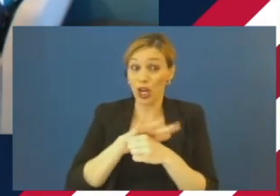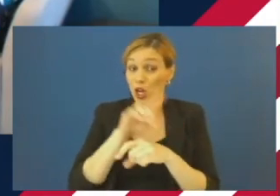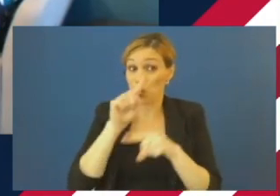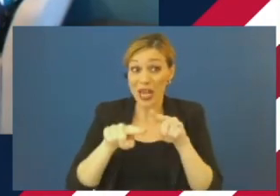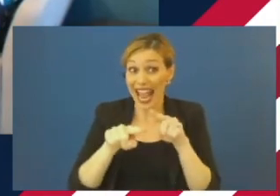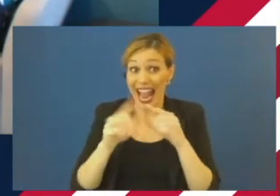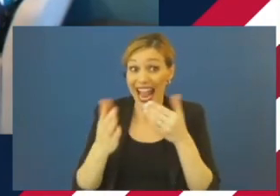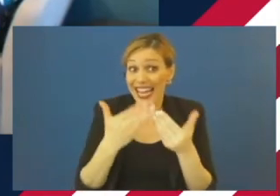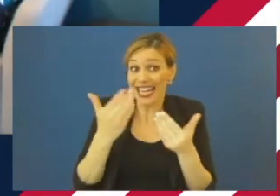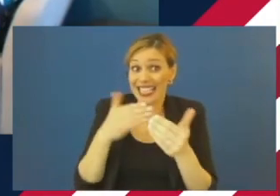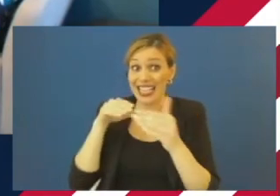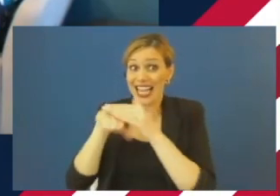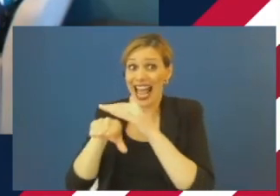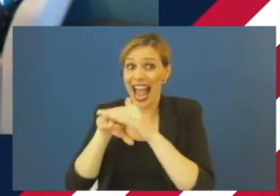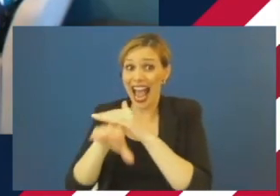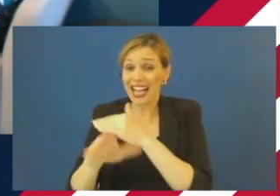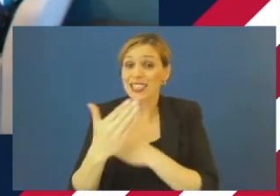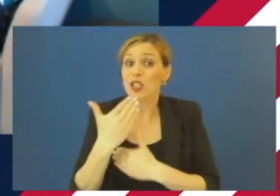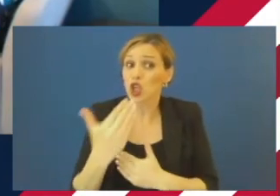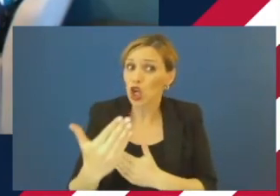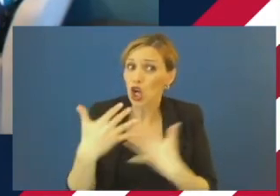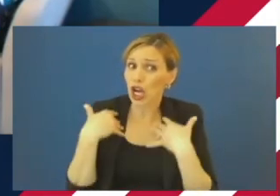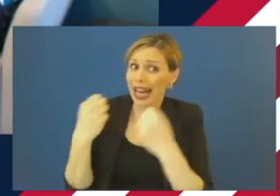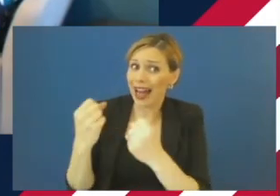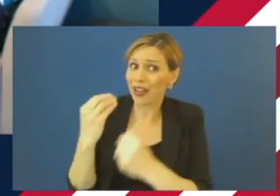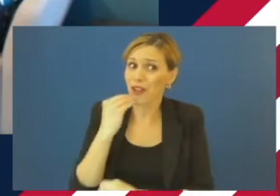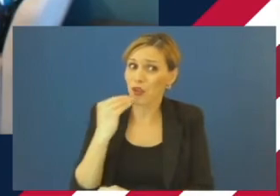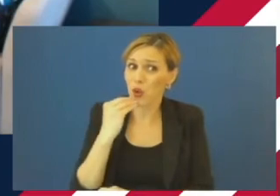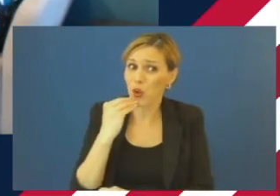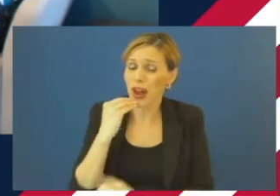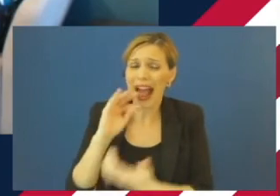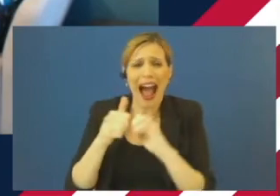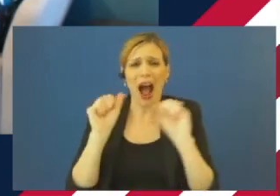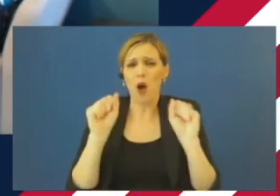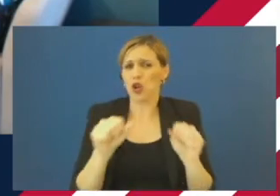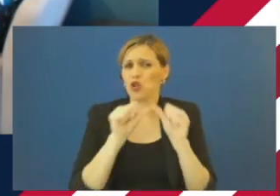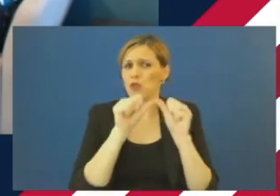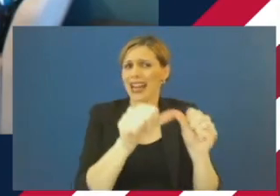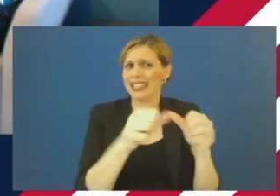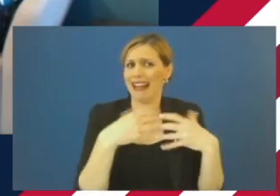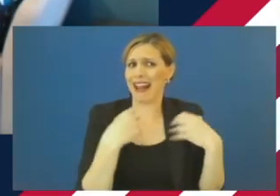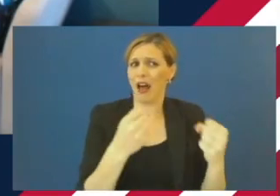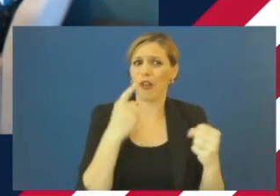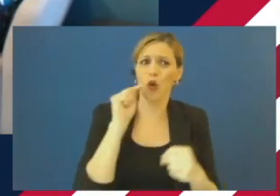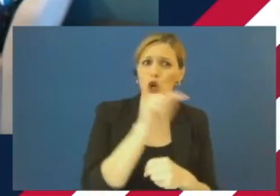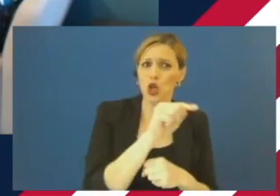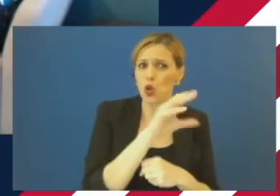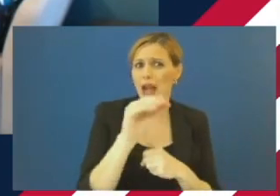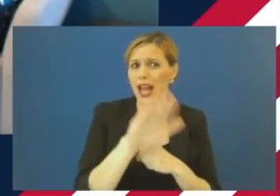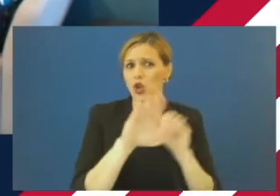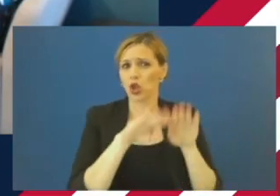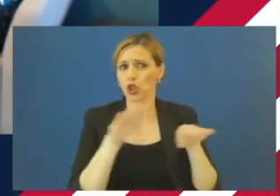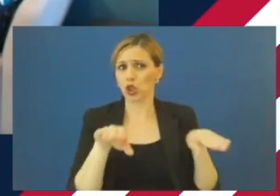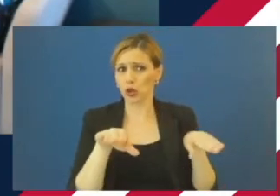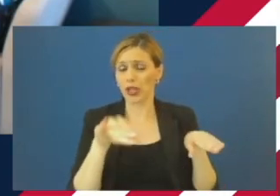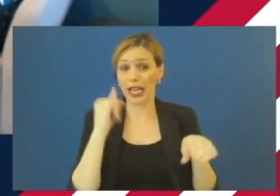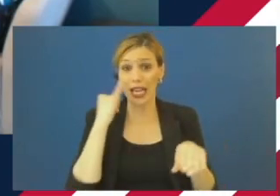yourself healthy and keep your children healthy? If you're eating unhealthy foods, you're more likely to